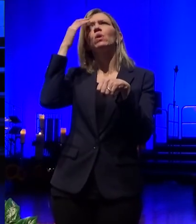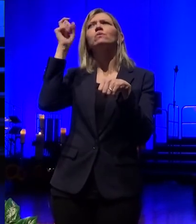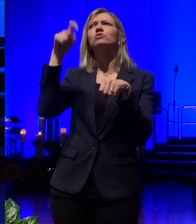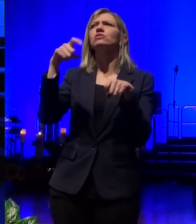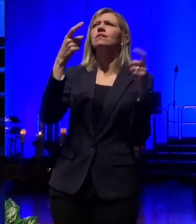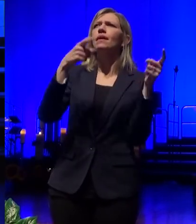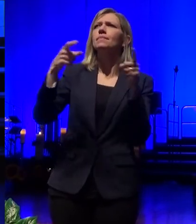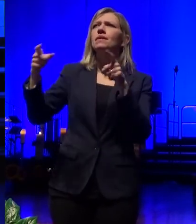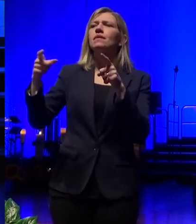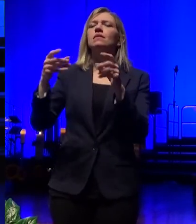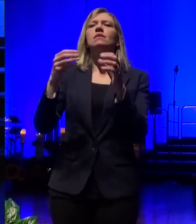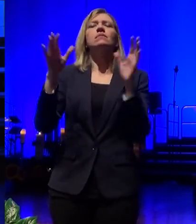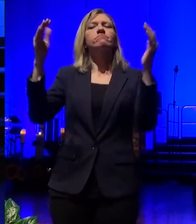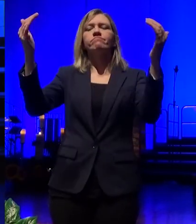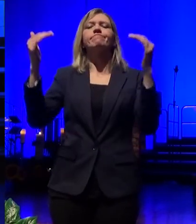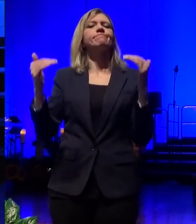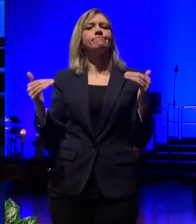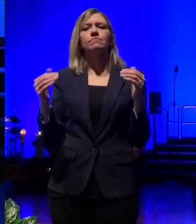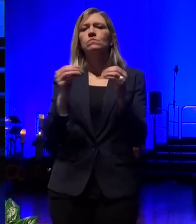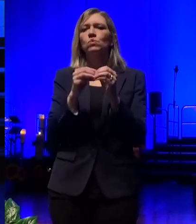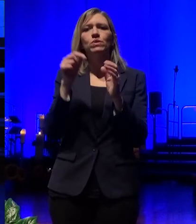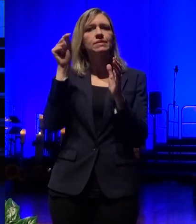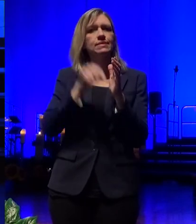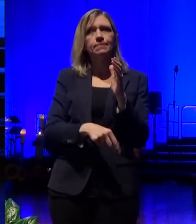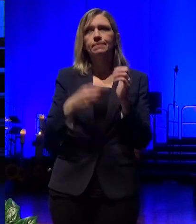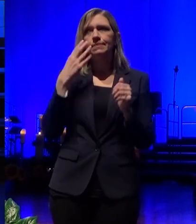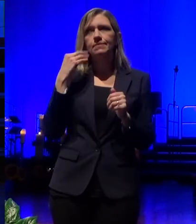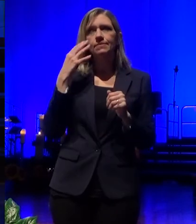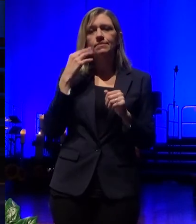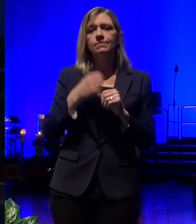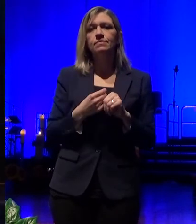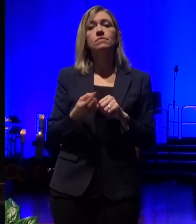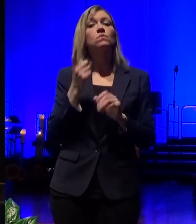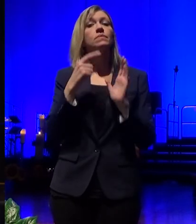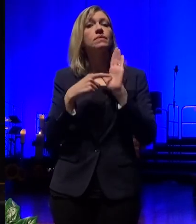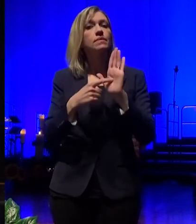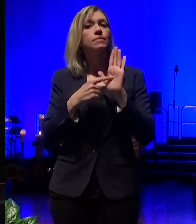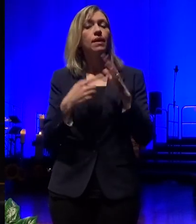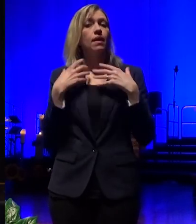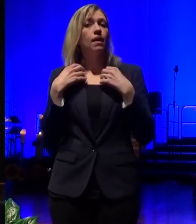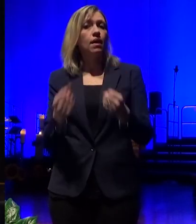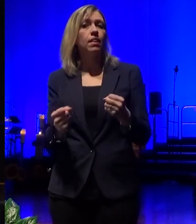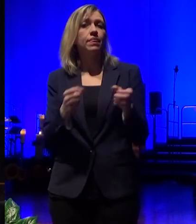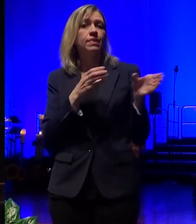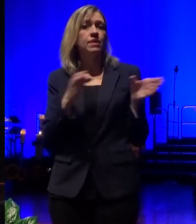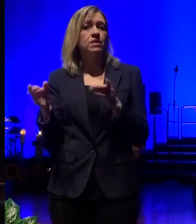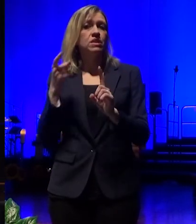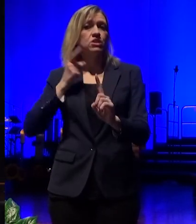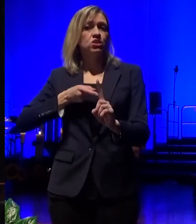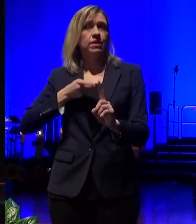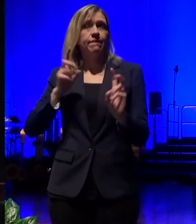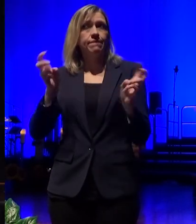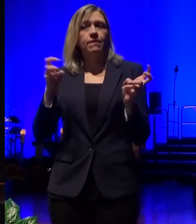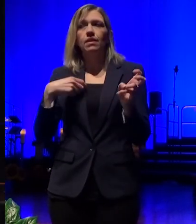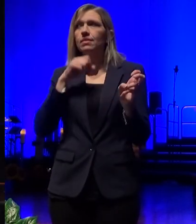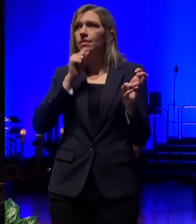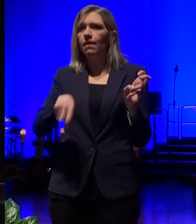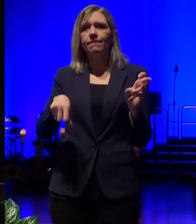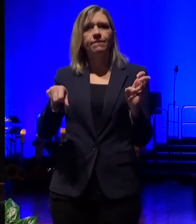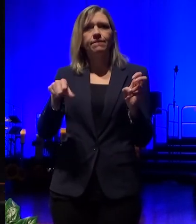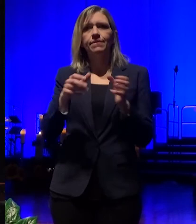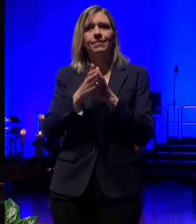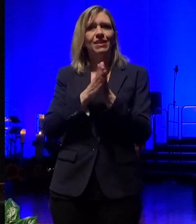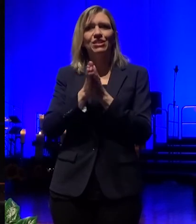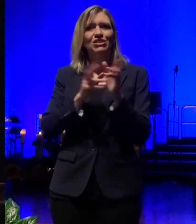happening and have a deeper experience. For example, in our health initiative, which I love our health and well-being initiative this